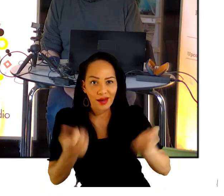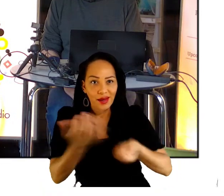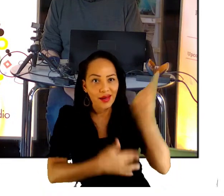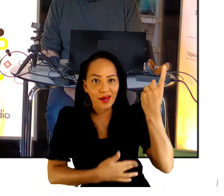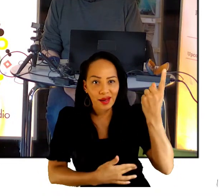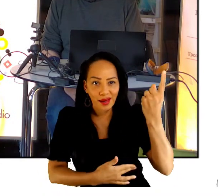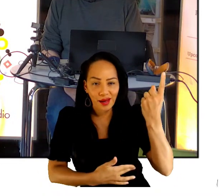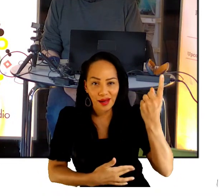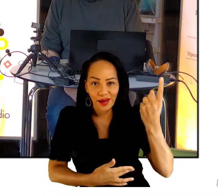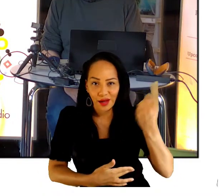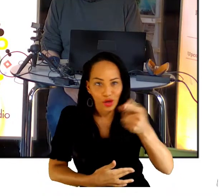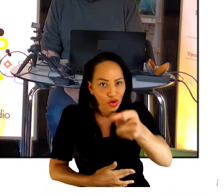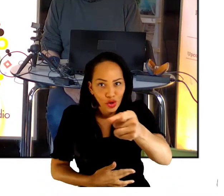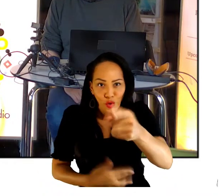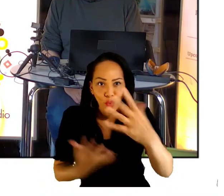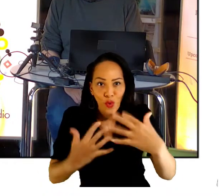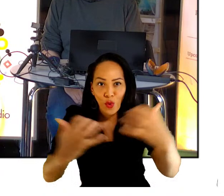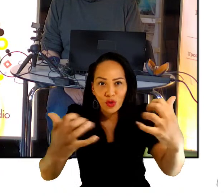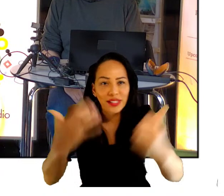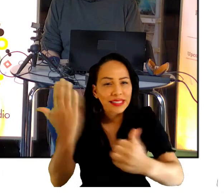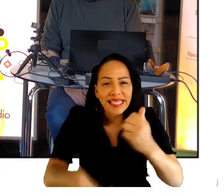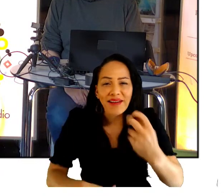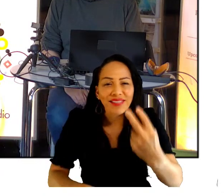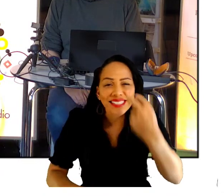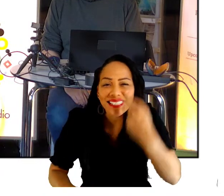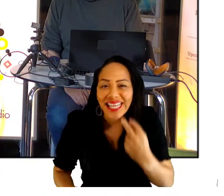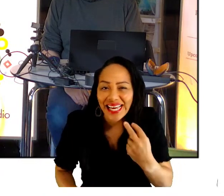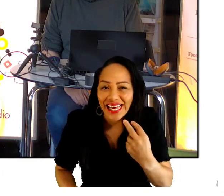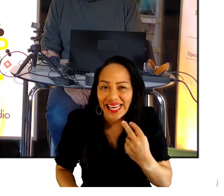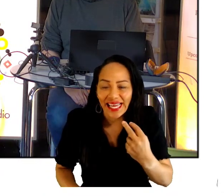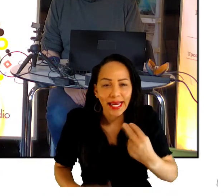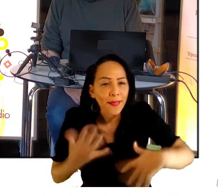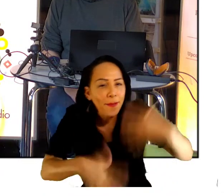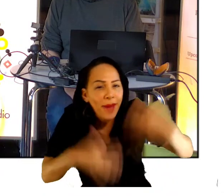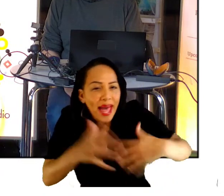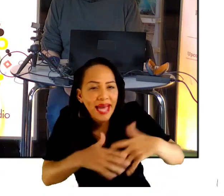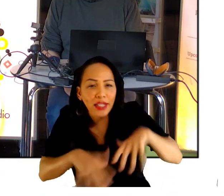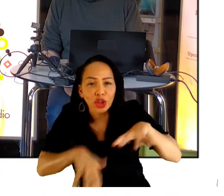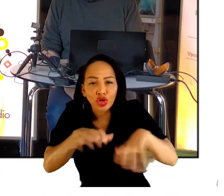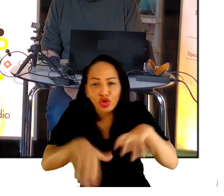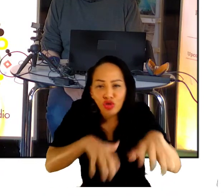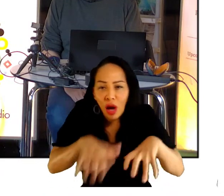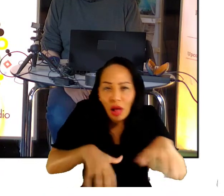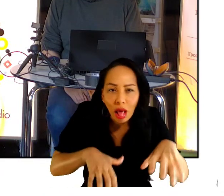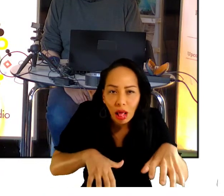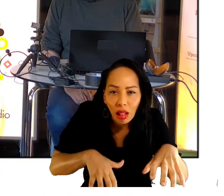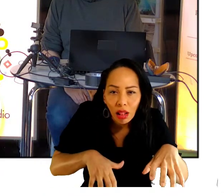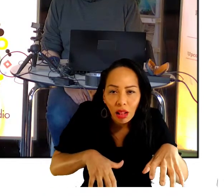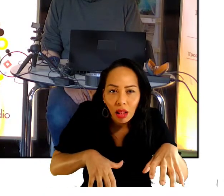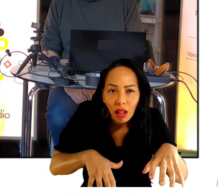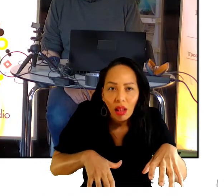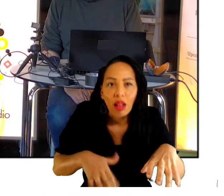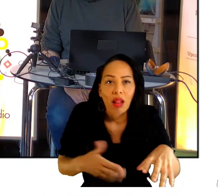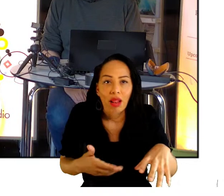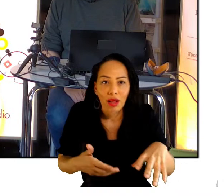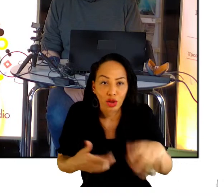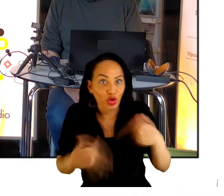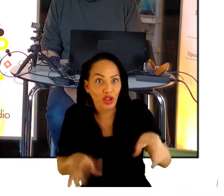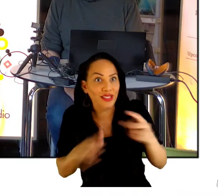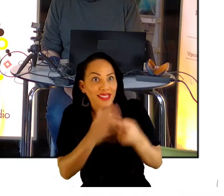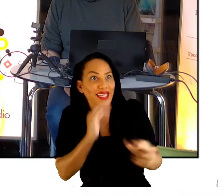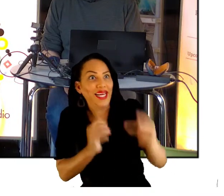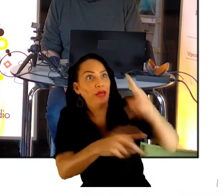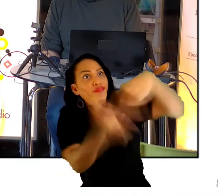stage. And at the same time, sometimes the opposite is the case, that it's so normal for me to do handstands every day that I really